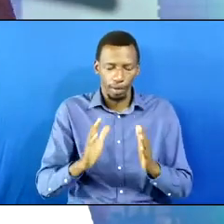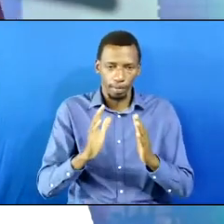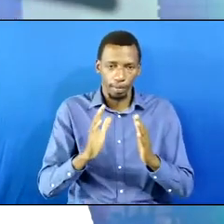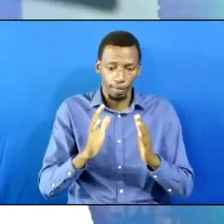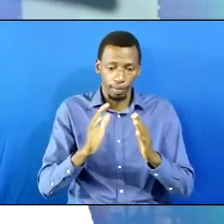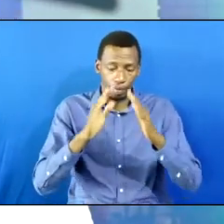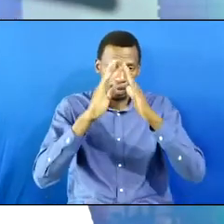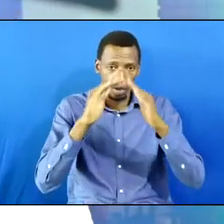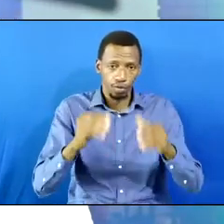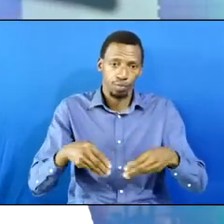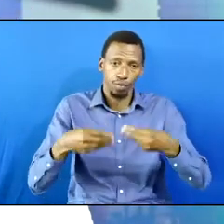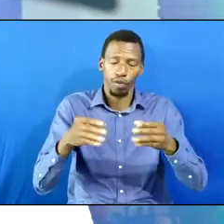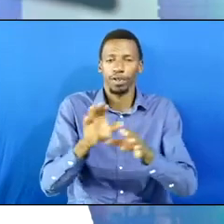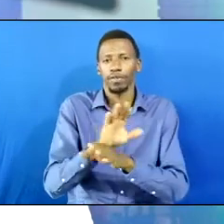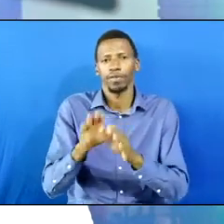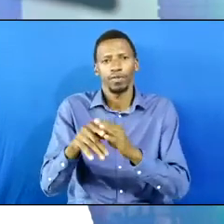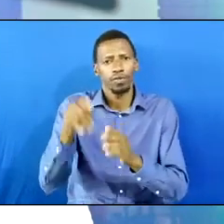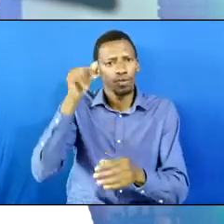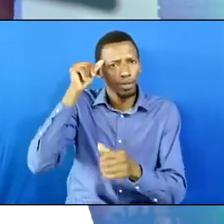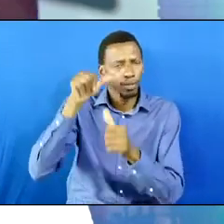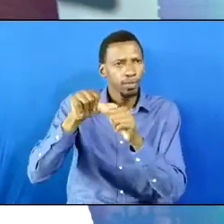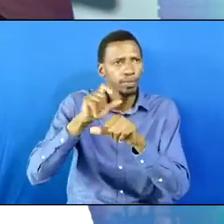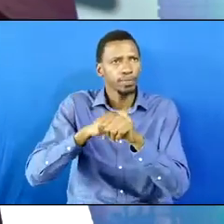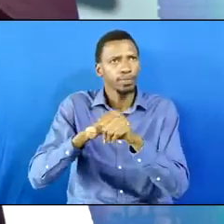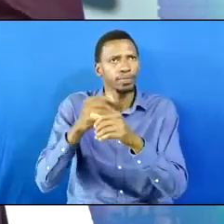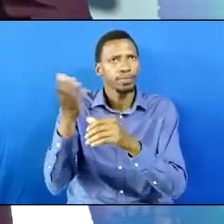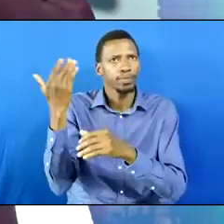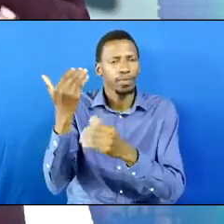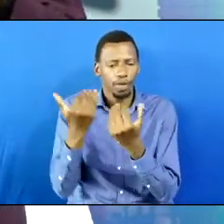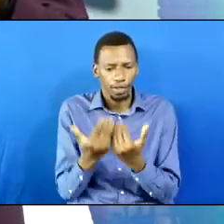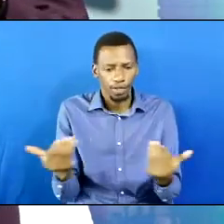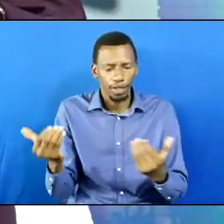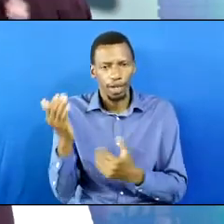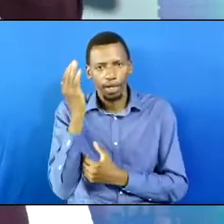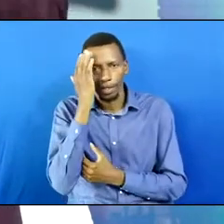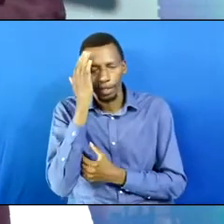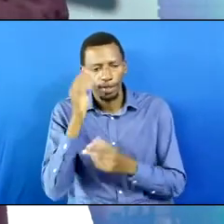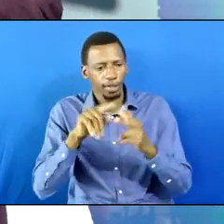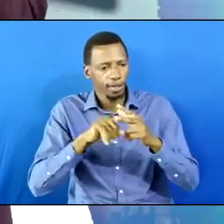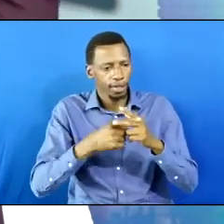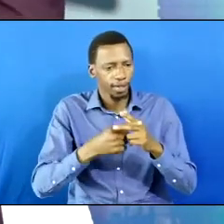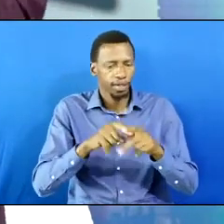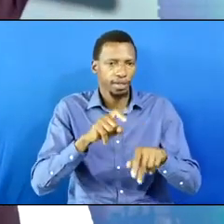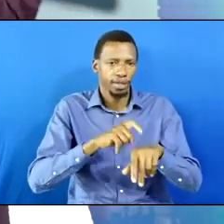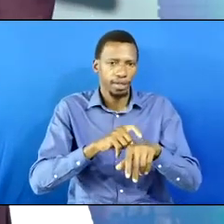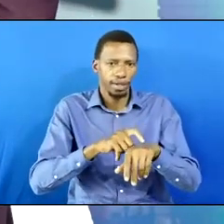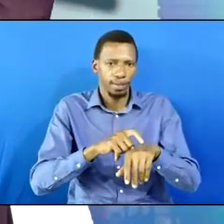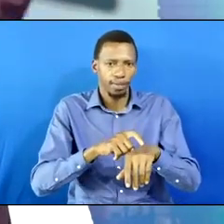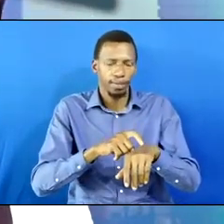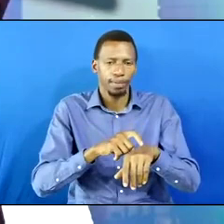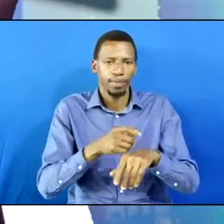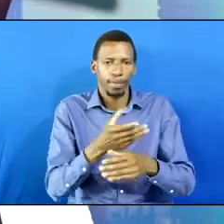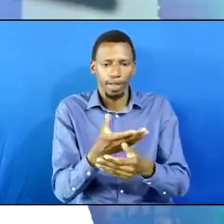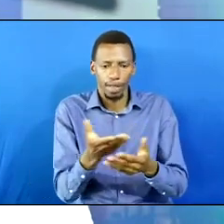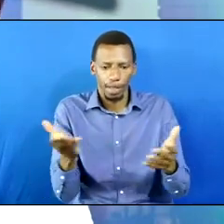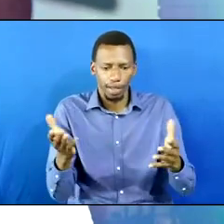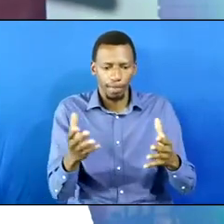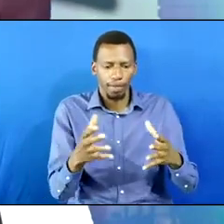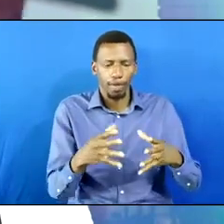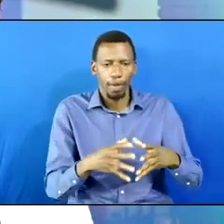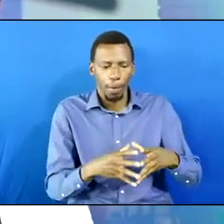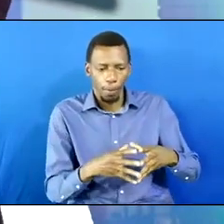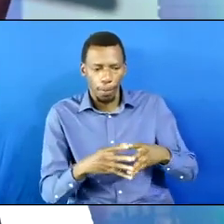the Passover, the children of Israel. When it started immediately when they were leaving the land